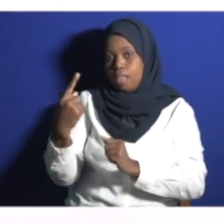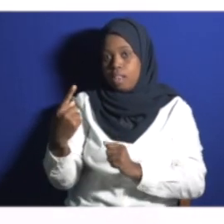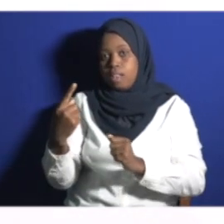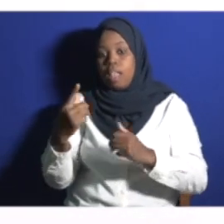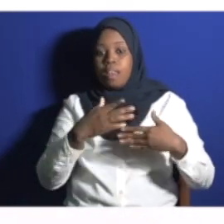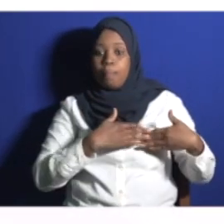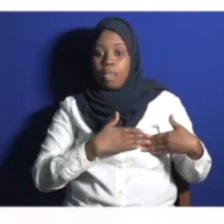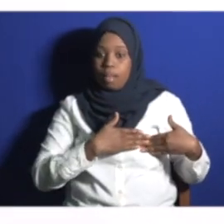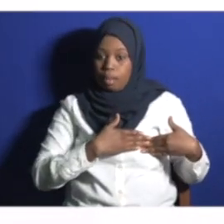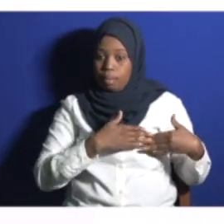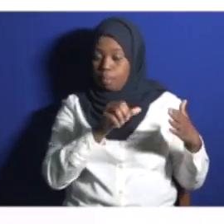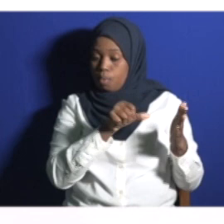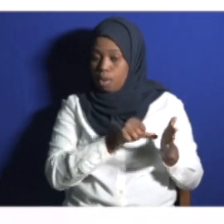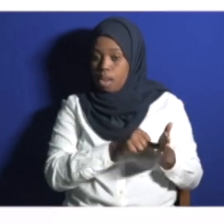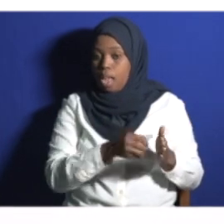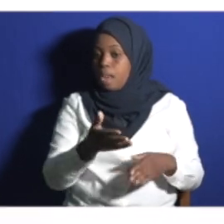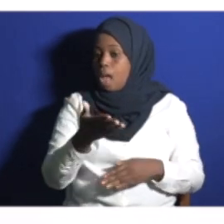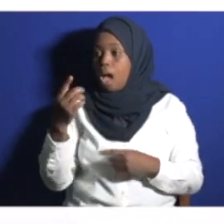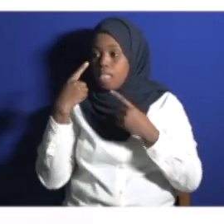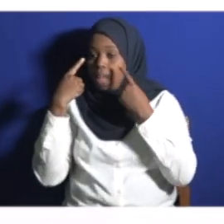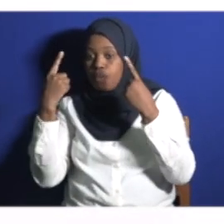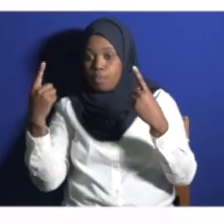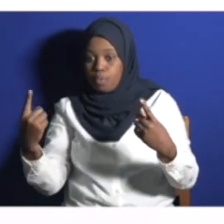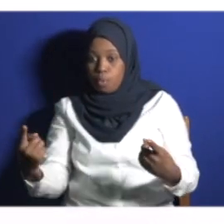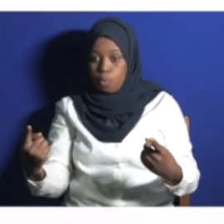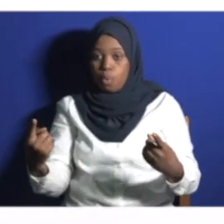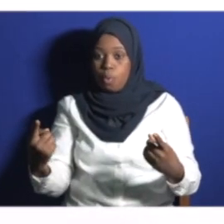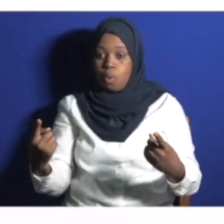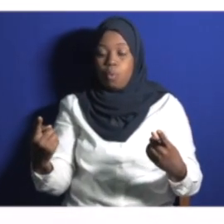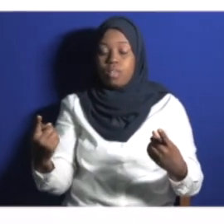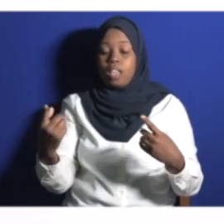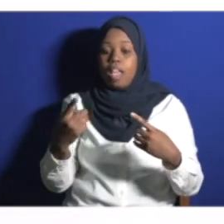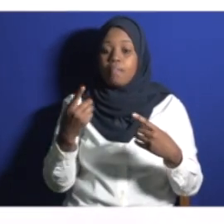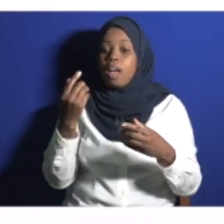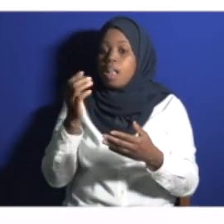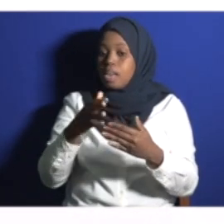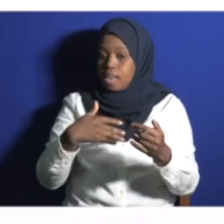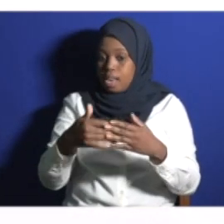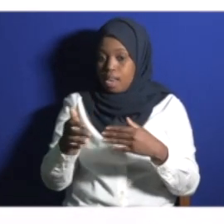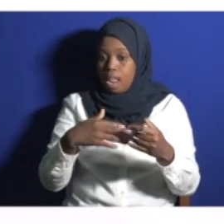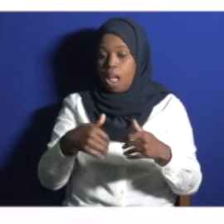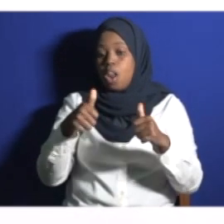a wonderful work. So now, stand up to praise ourselves. Stand up